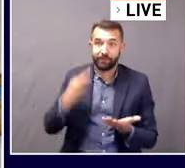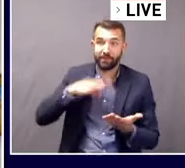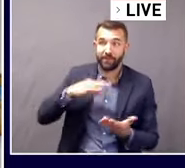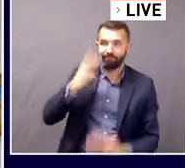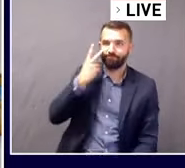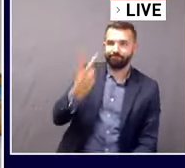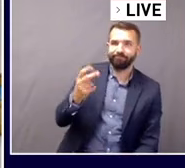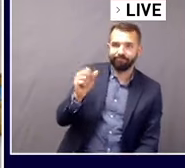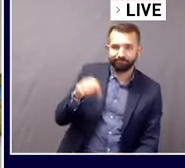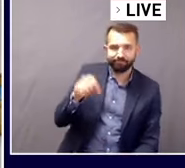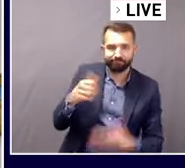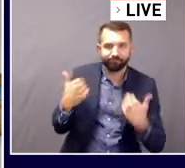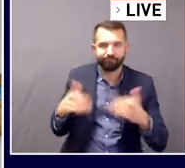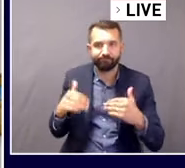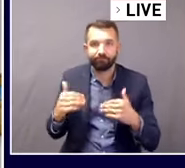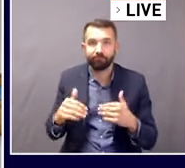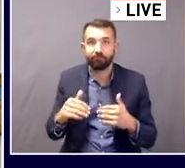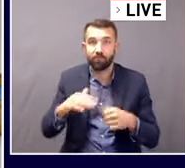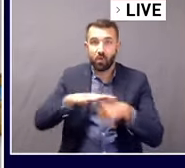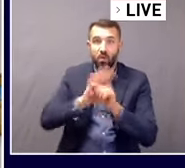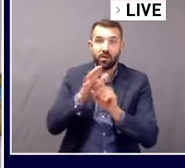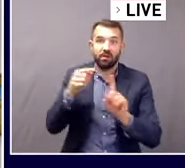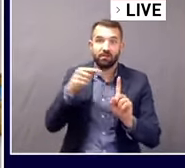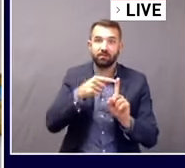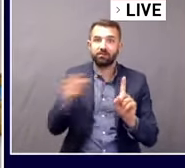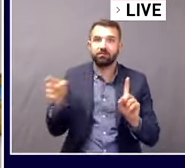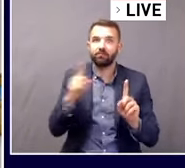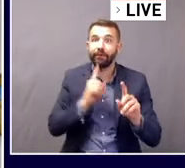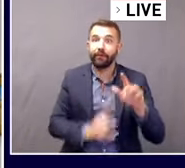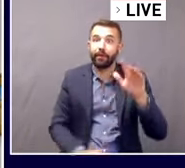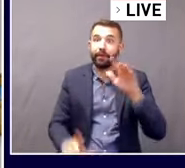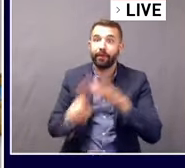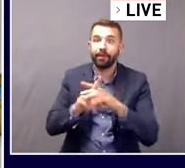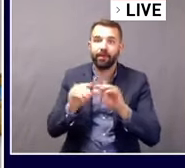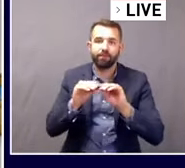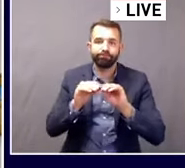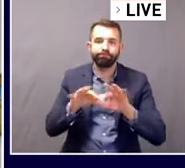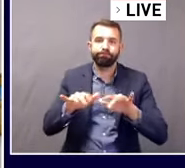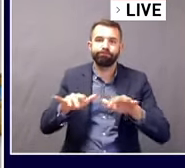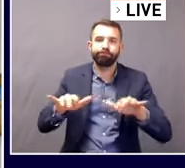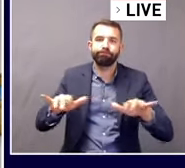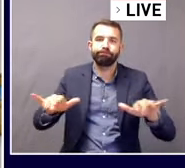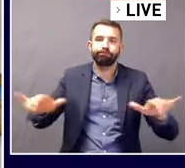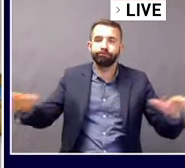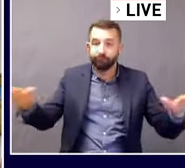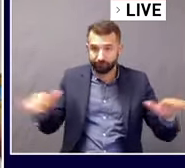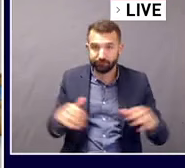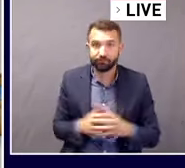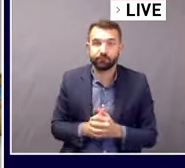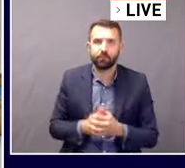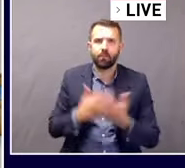can catch fire and propagate in settings like that where people are close together for a long period of time.